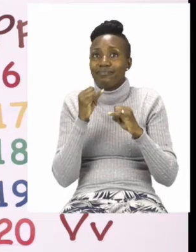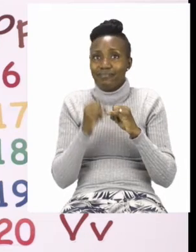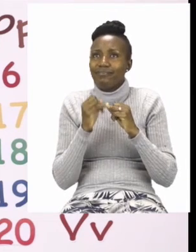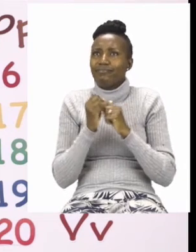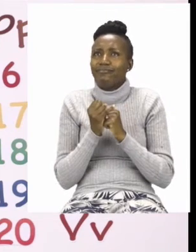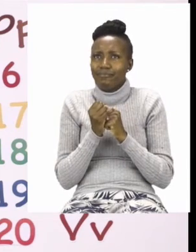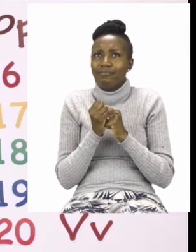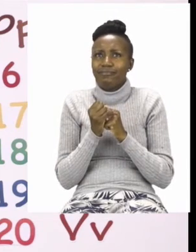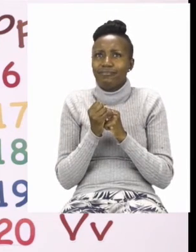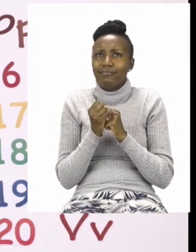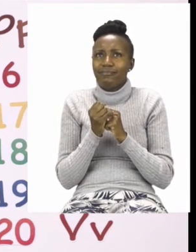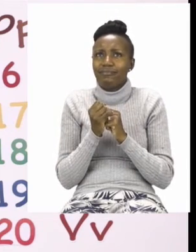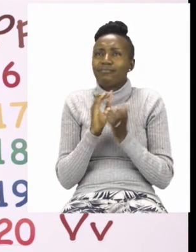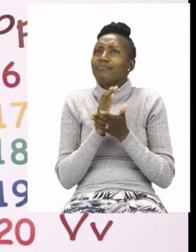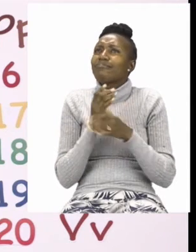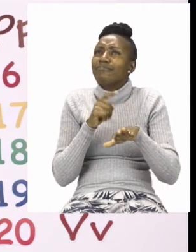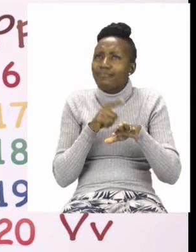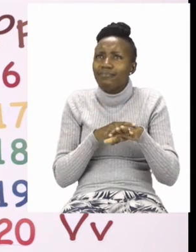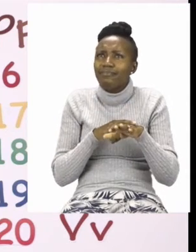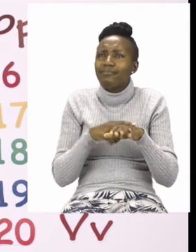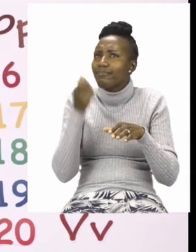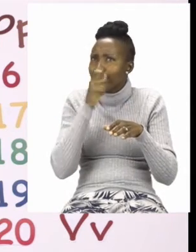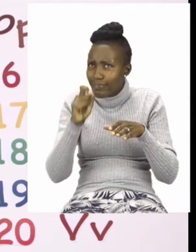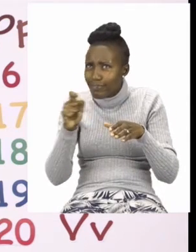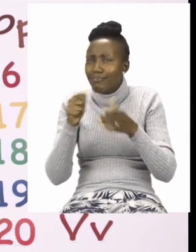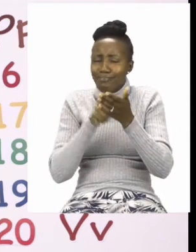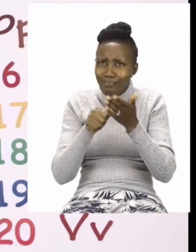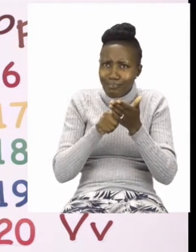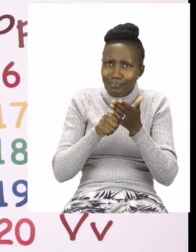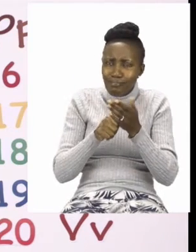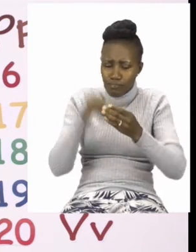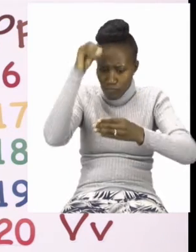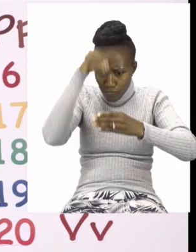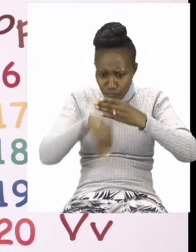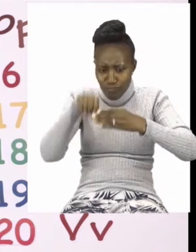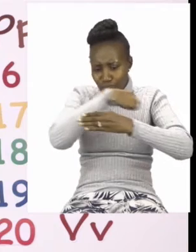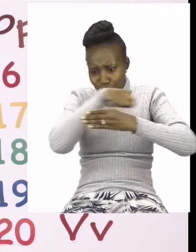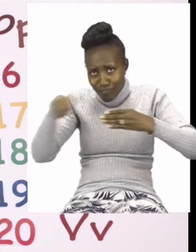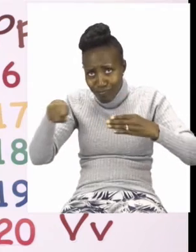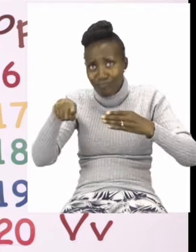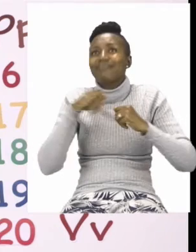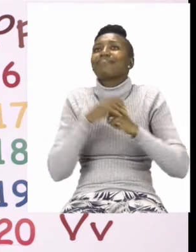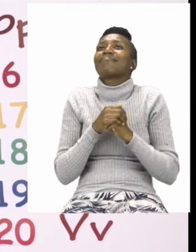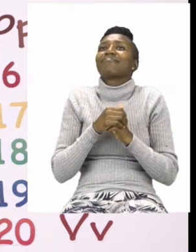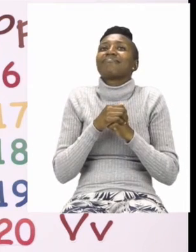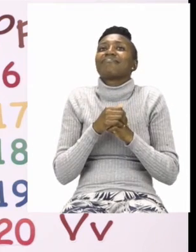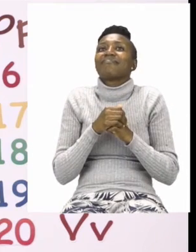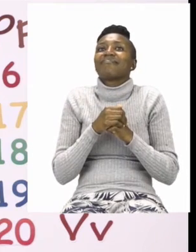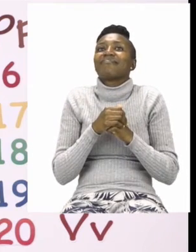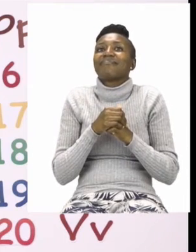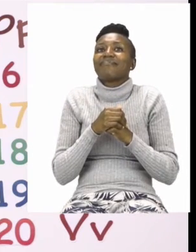things sometimes need to go into somewhere that is safe. And we have a